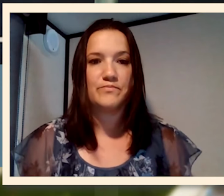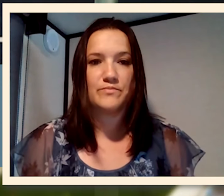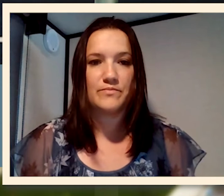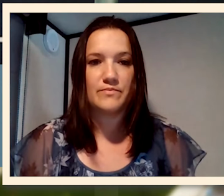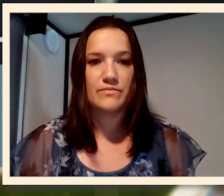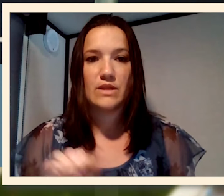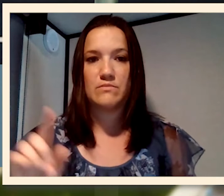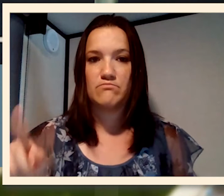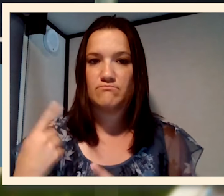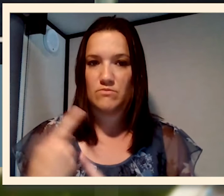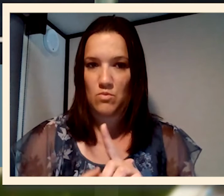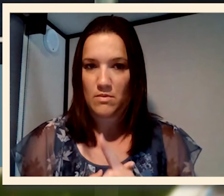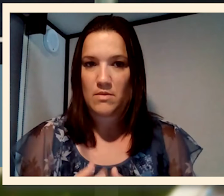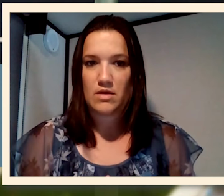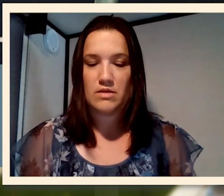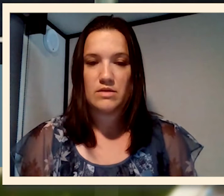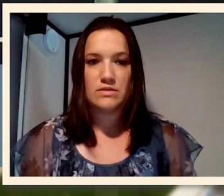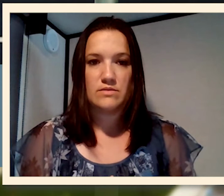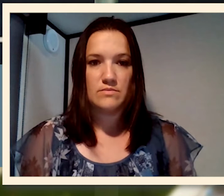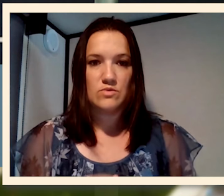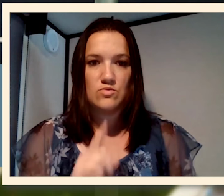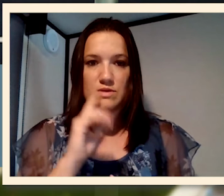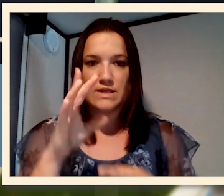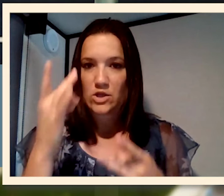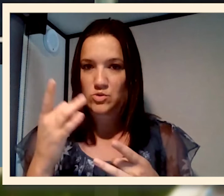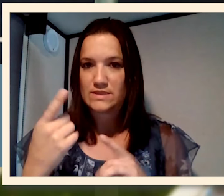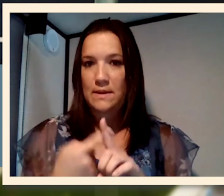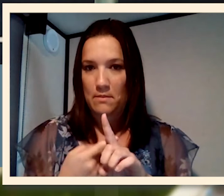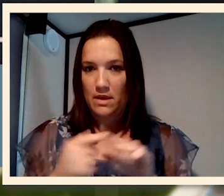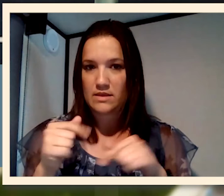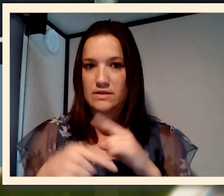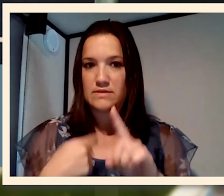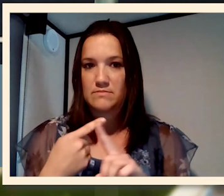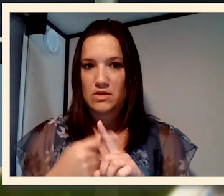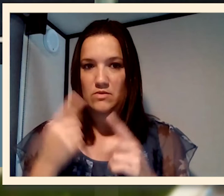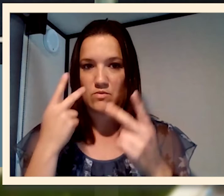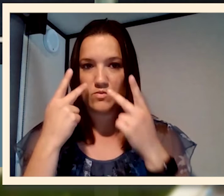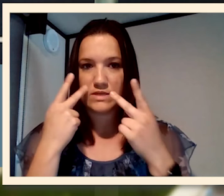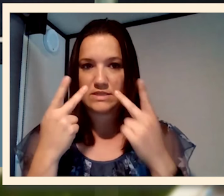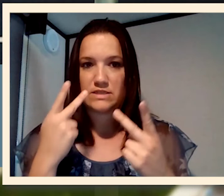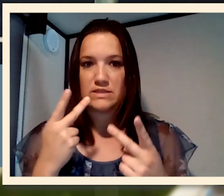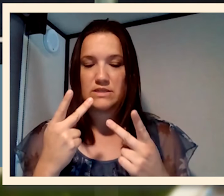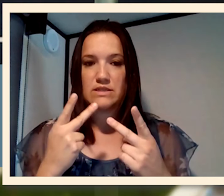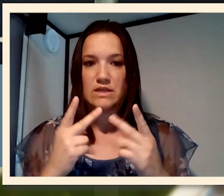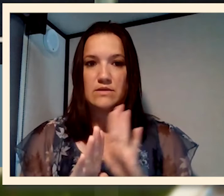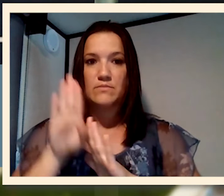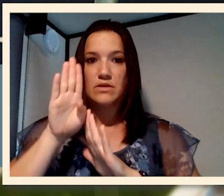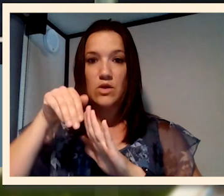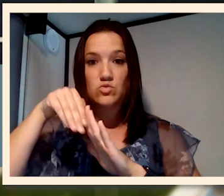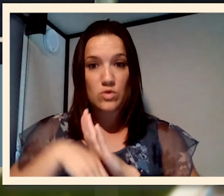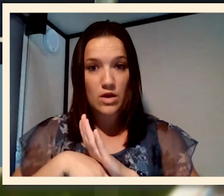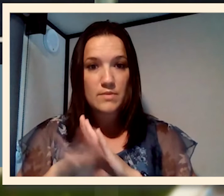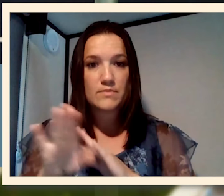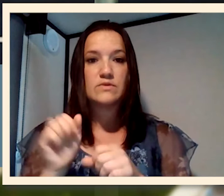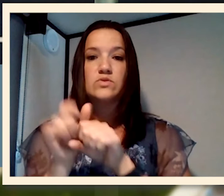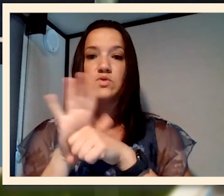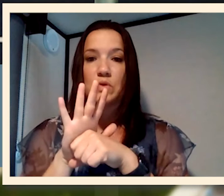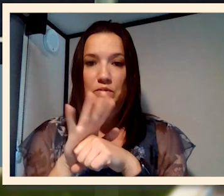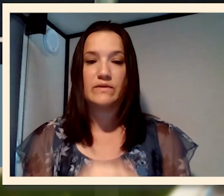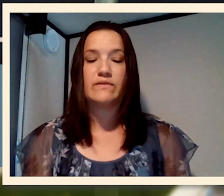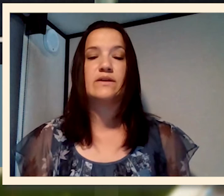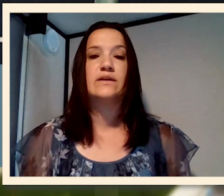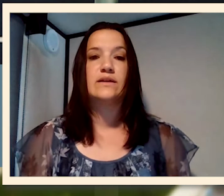at the hospital. Sure. Yeah, so we haven't met in a month. It's been a very interesting month where we've seen definitely